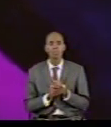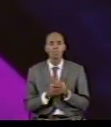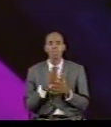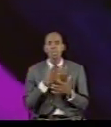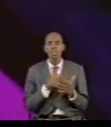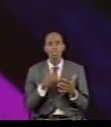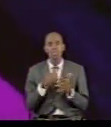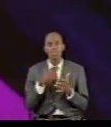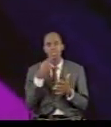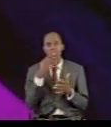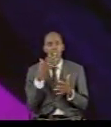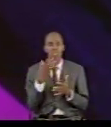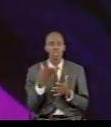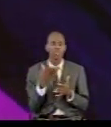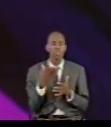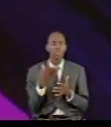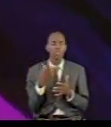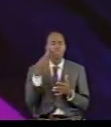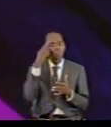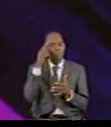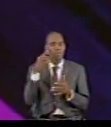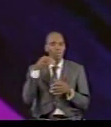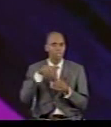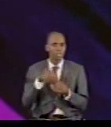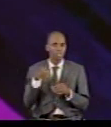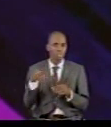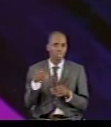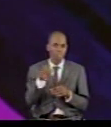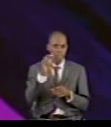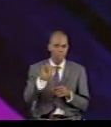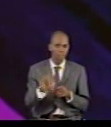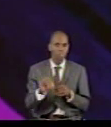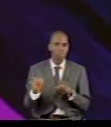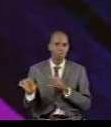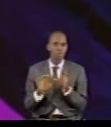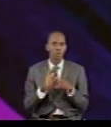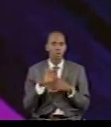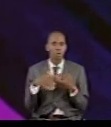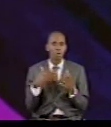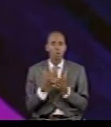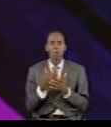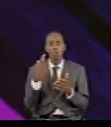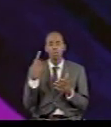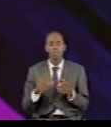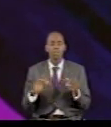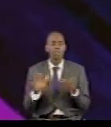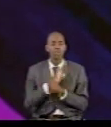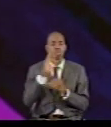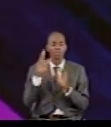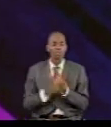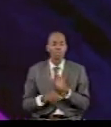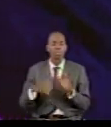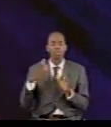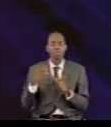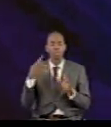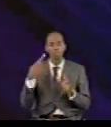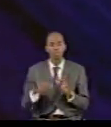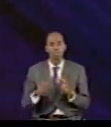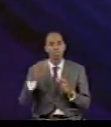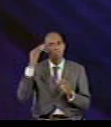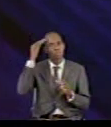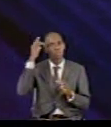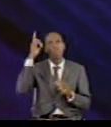him dwelleth all the fullness of the Godhead bodily. It says